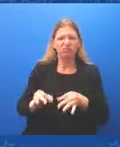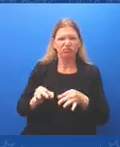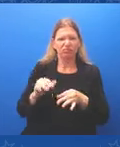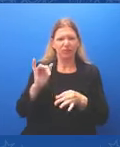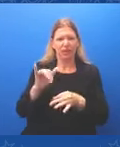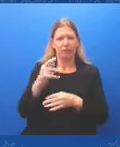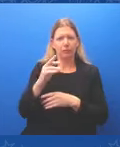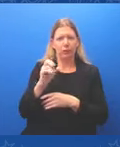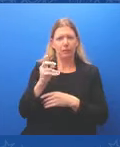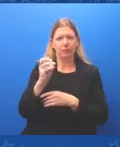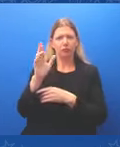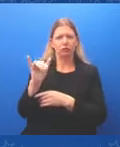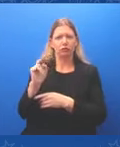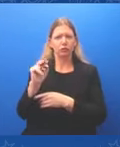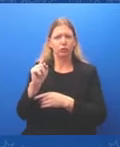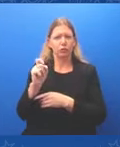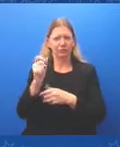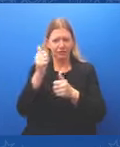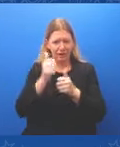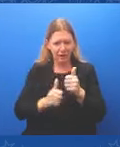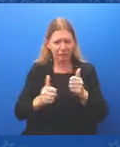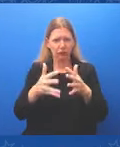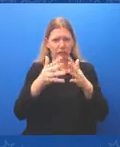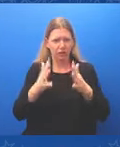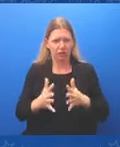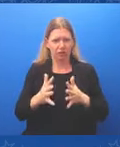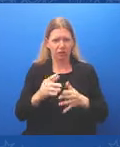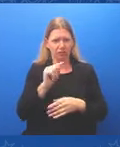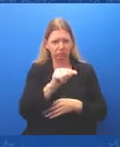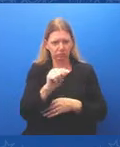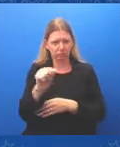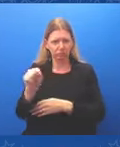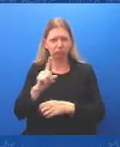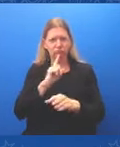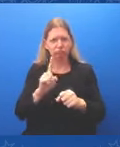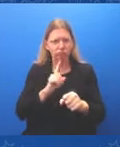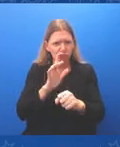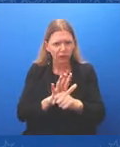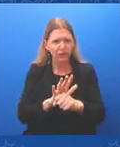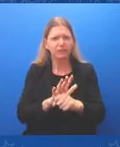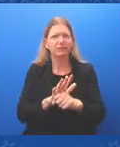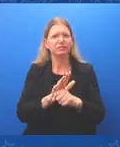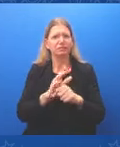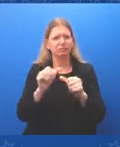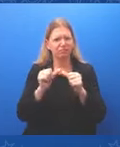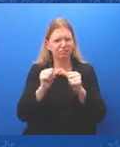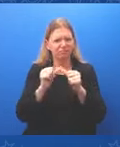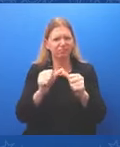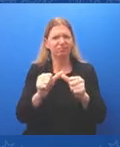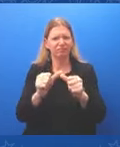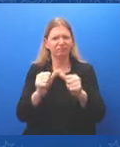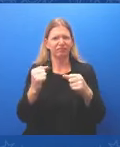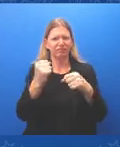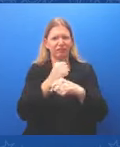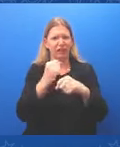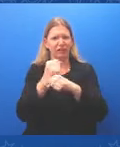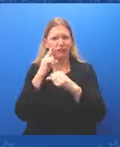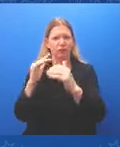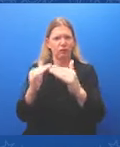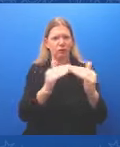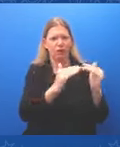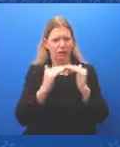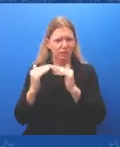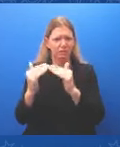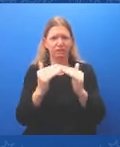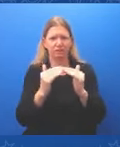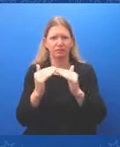from the very idea of America, that we're all created equal and deserve to be treated equally throughout our entire lives. While